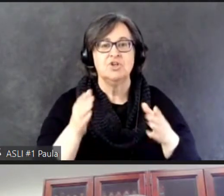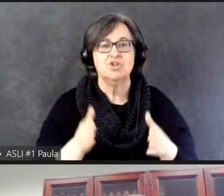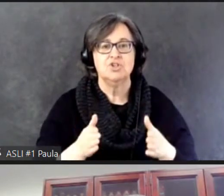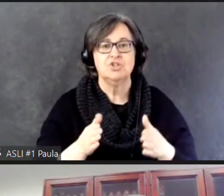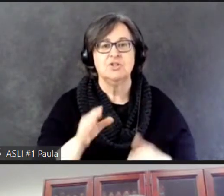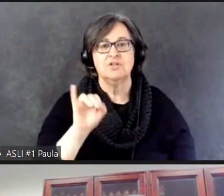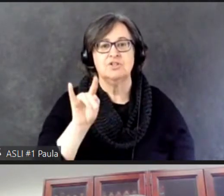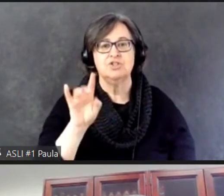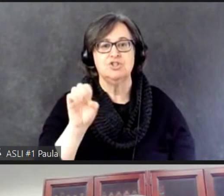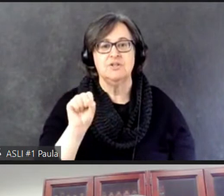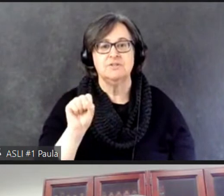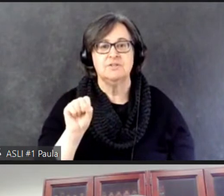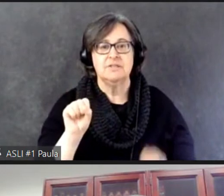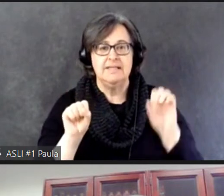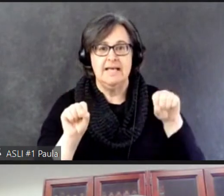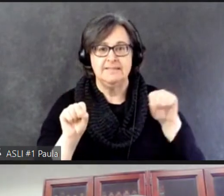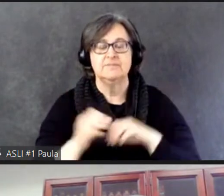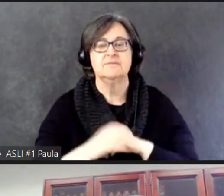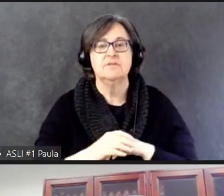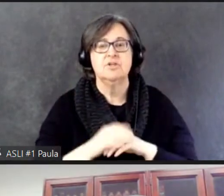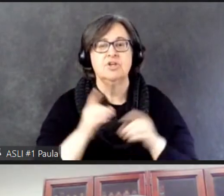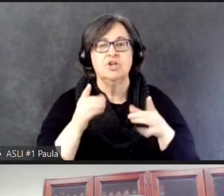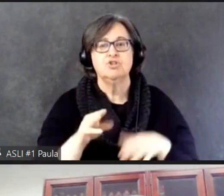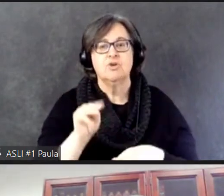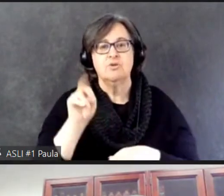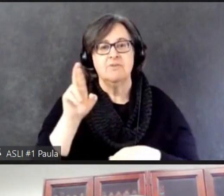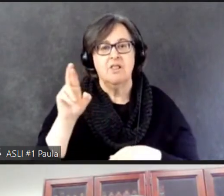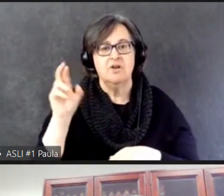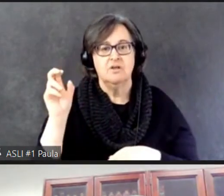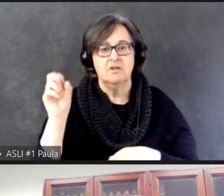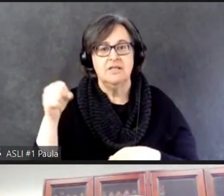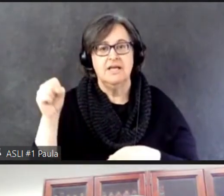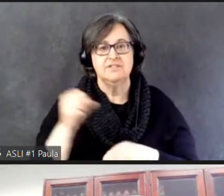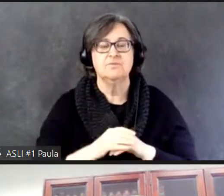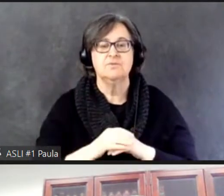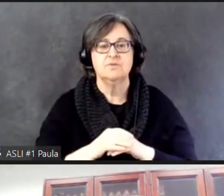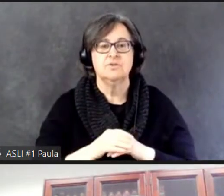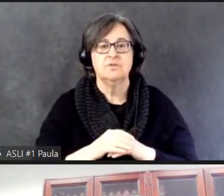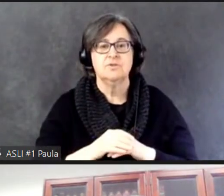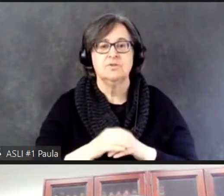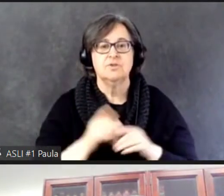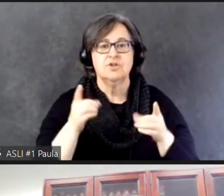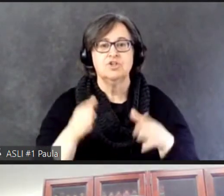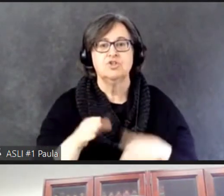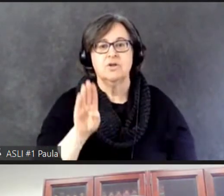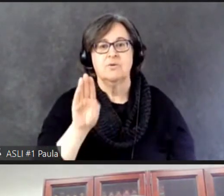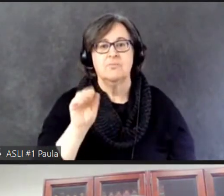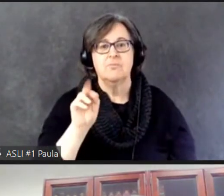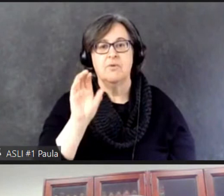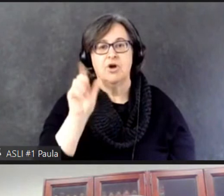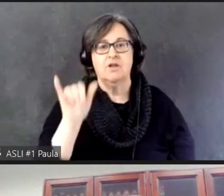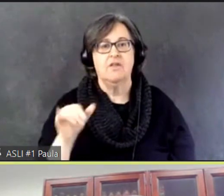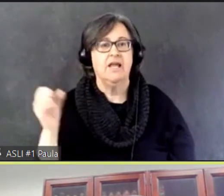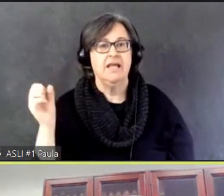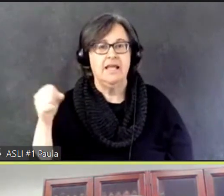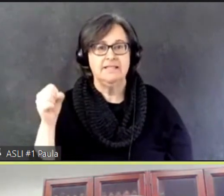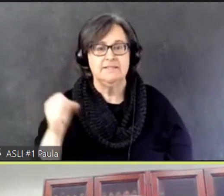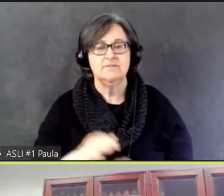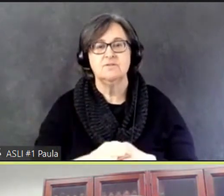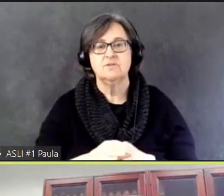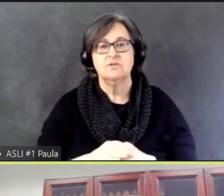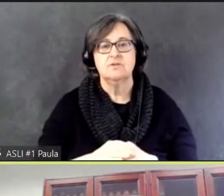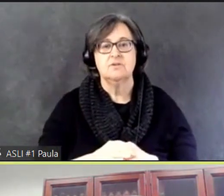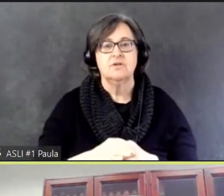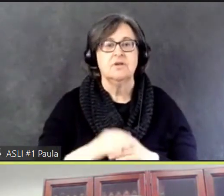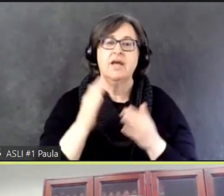Director Jakes. Yes. Director Miller. Yes. Director Barclay. Yes. And